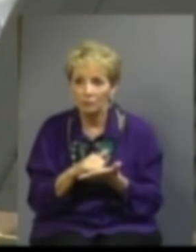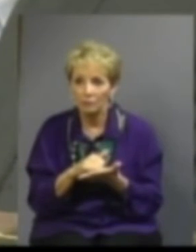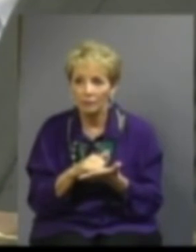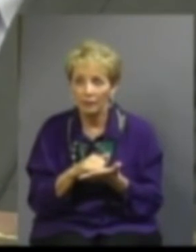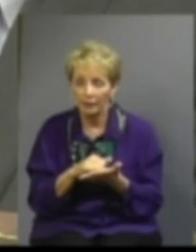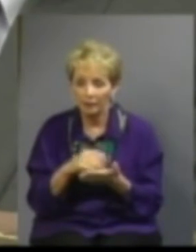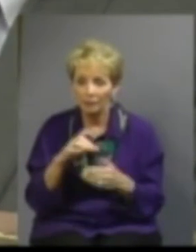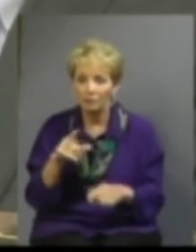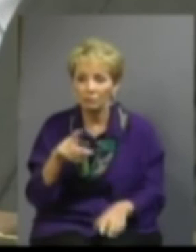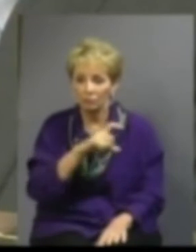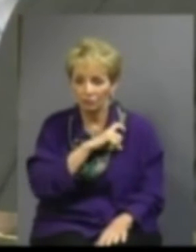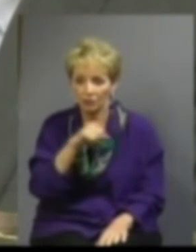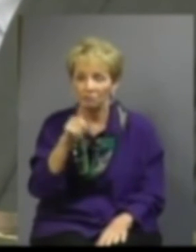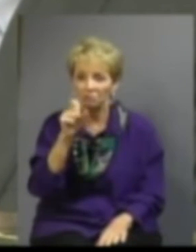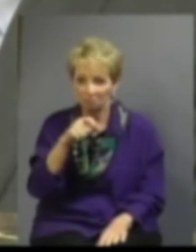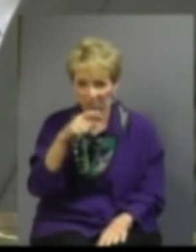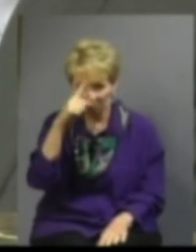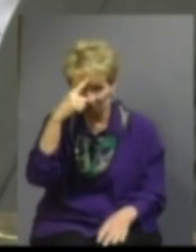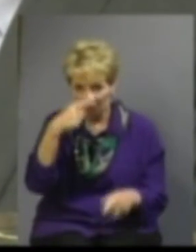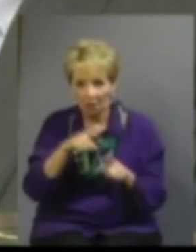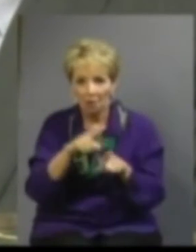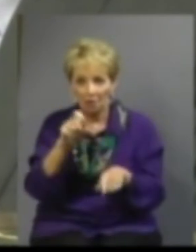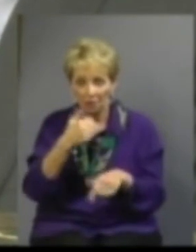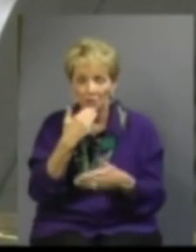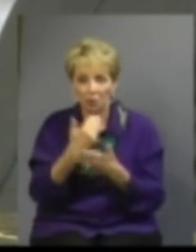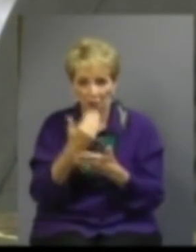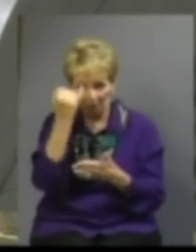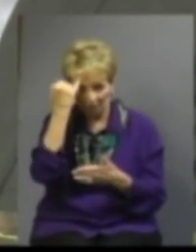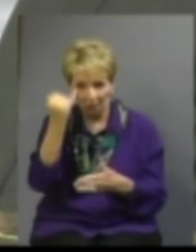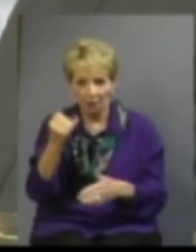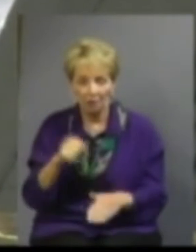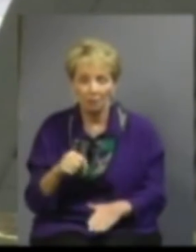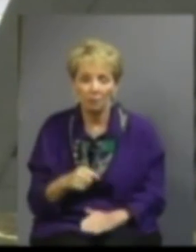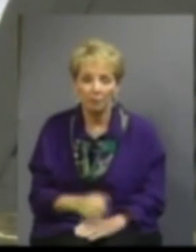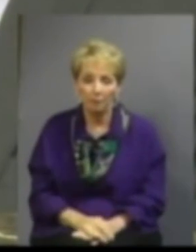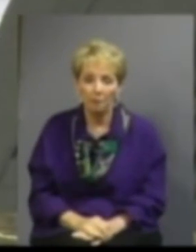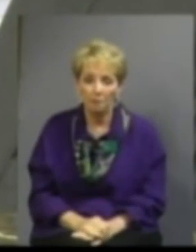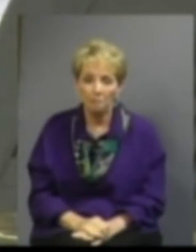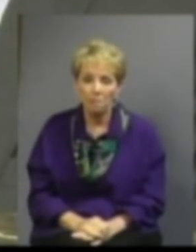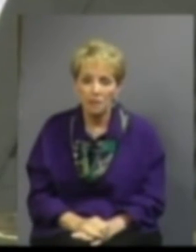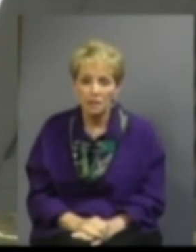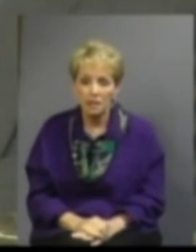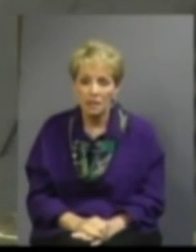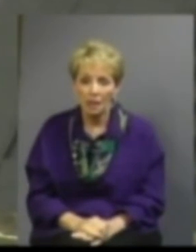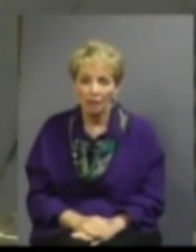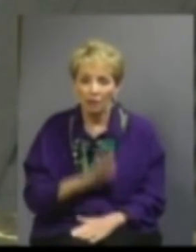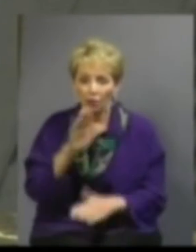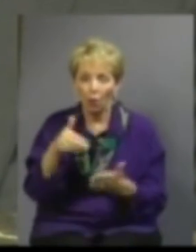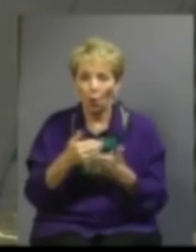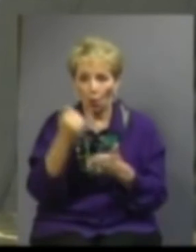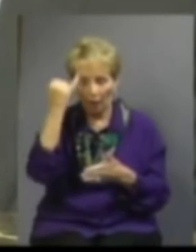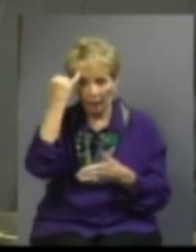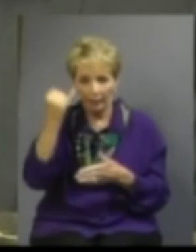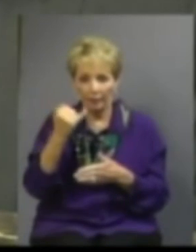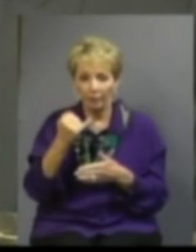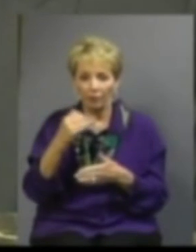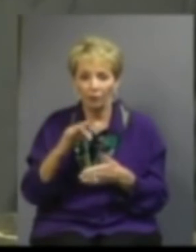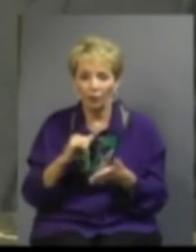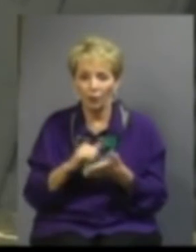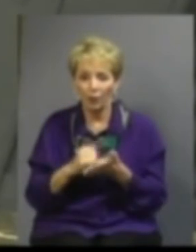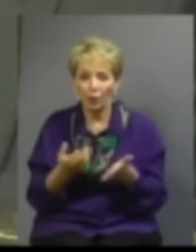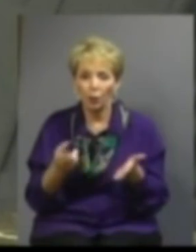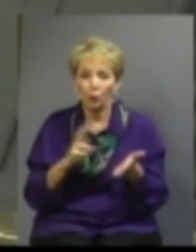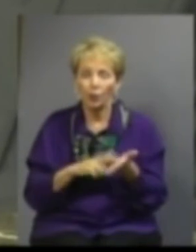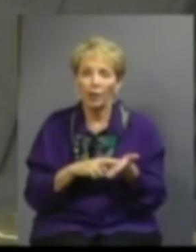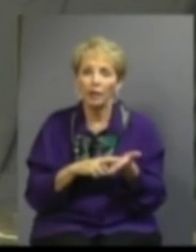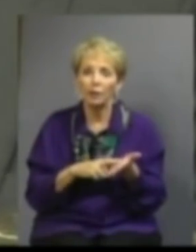nodding. I think that's probably a pretty good idea. I mean, the whole idea of the